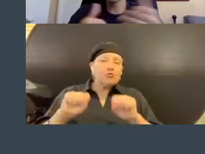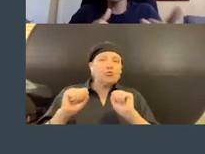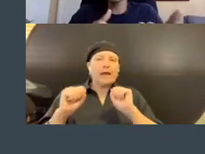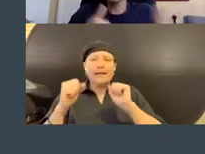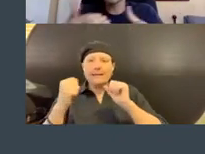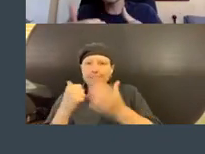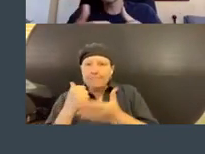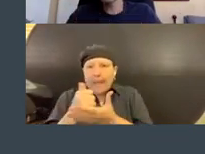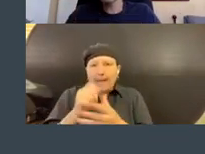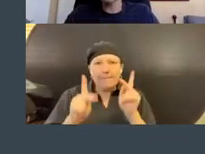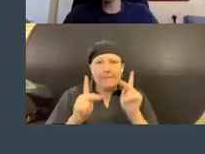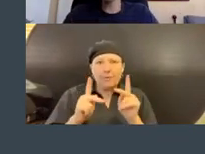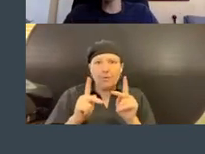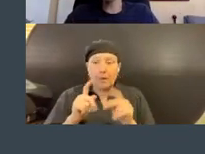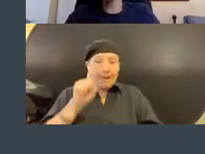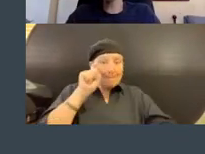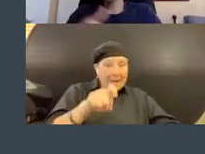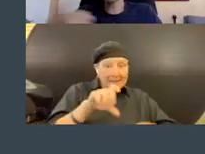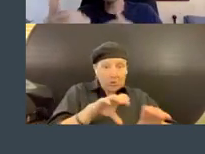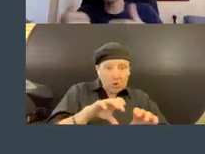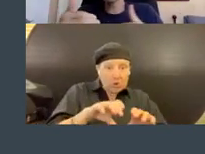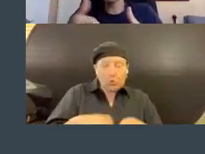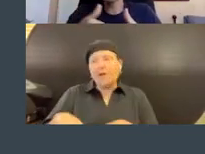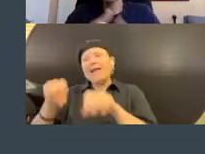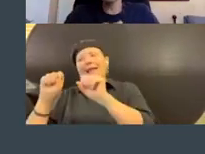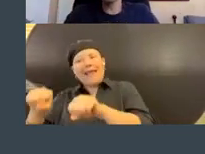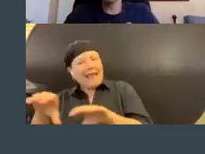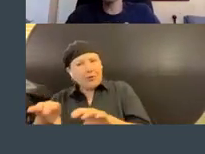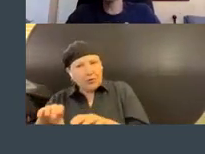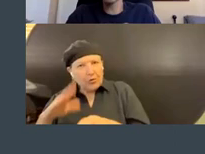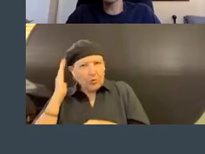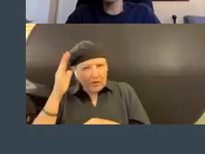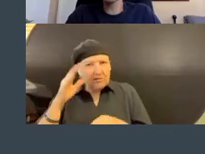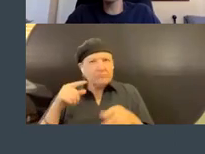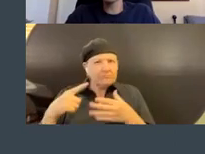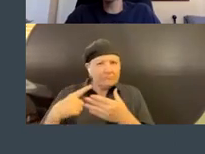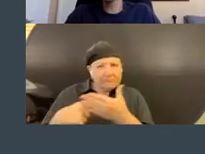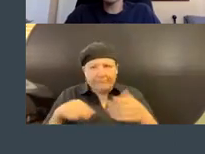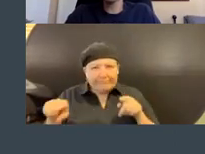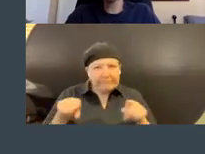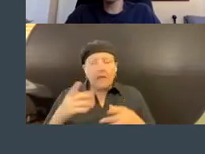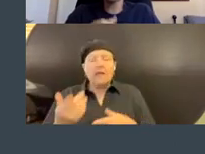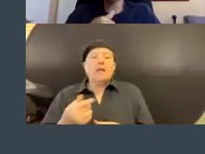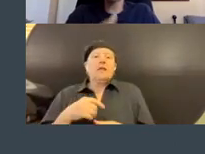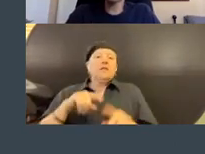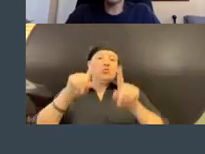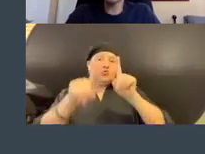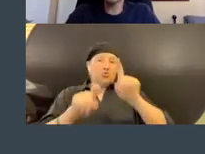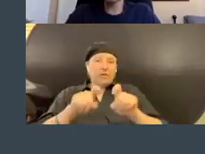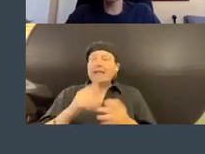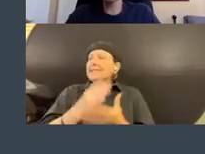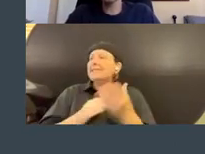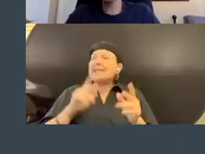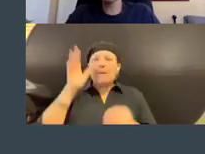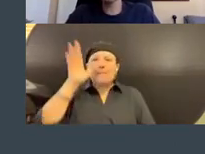like a must do, can do. And the reason for this is that when we were going over the survey, what we saw a lot of was some parents said, my kid needed more work.